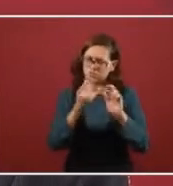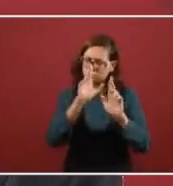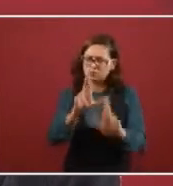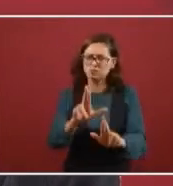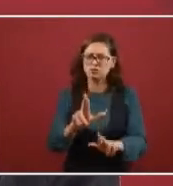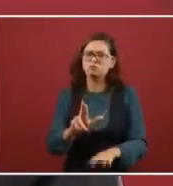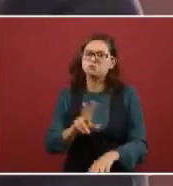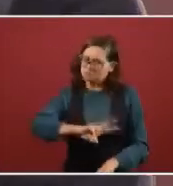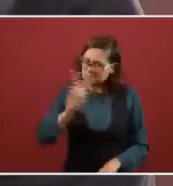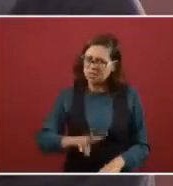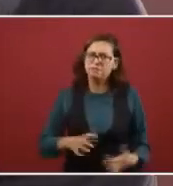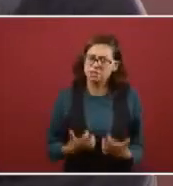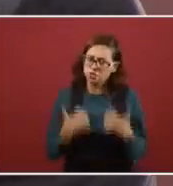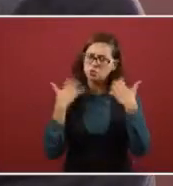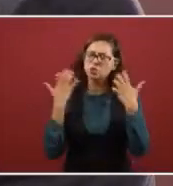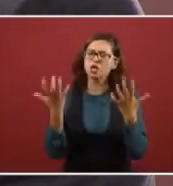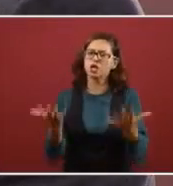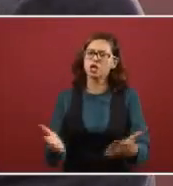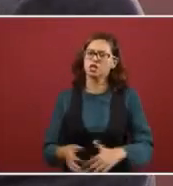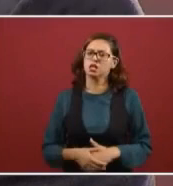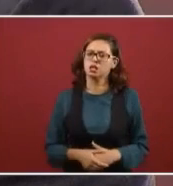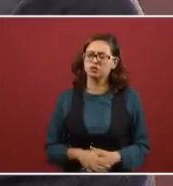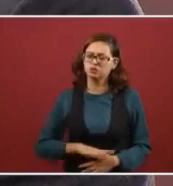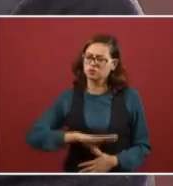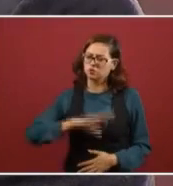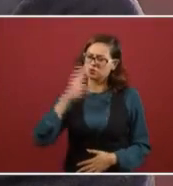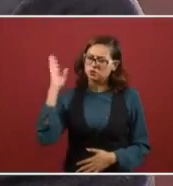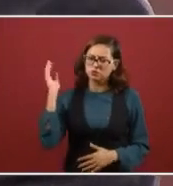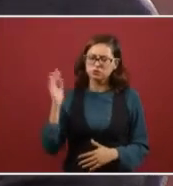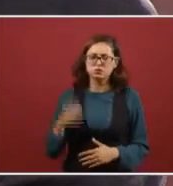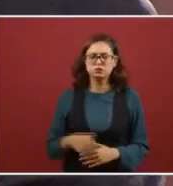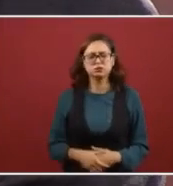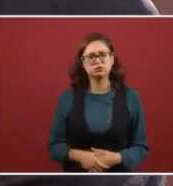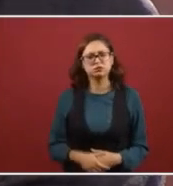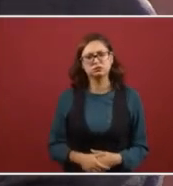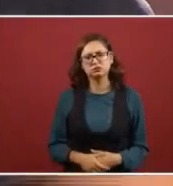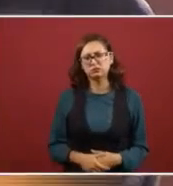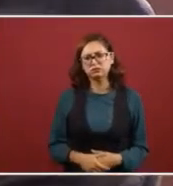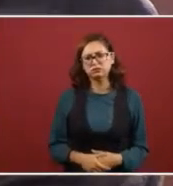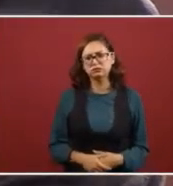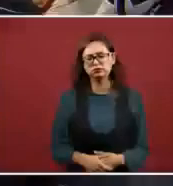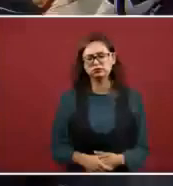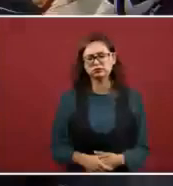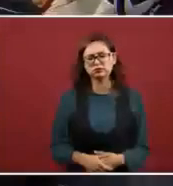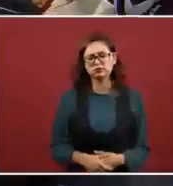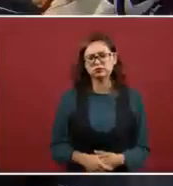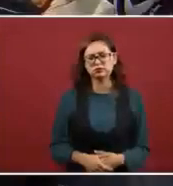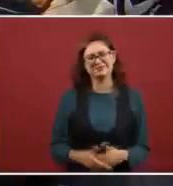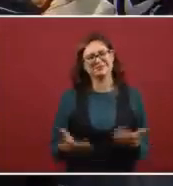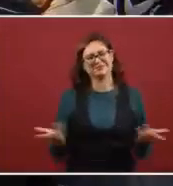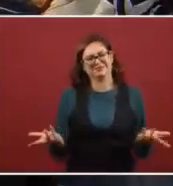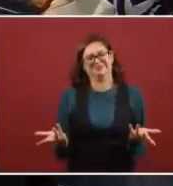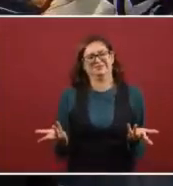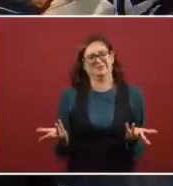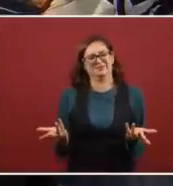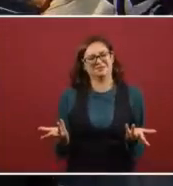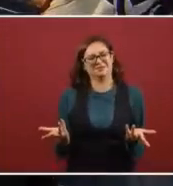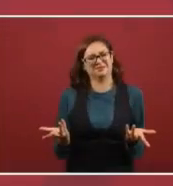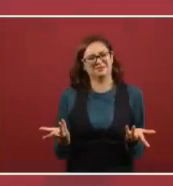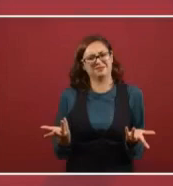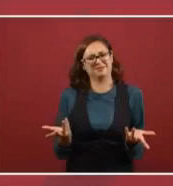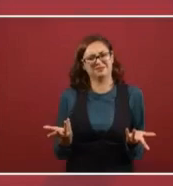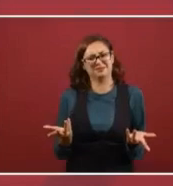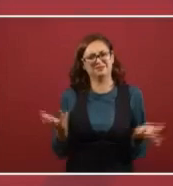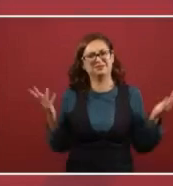eso calienta. That makes me angry. O sea, It hits my head quieren when you medir con compare me with